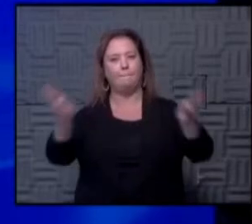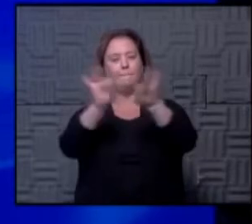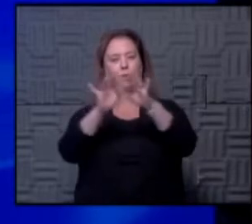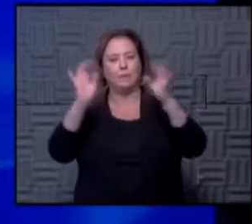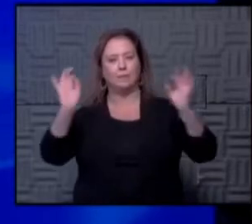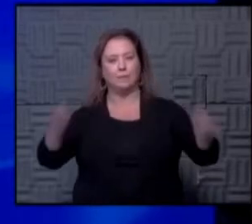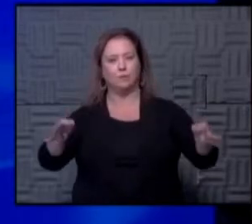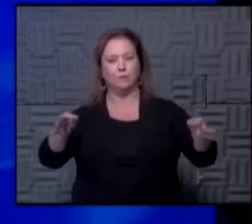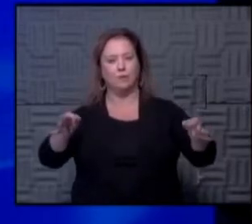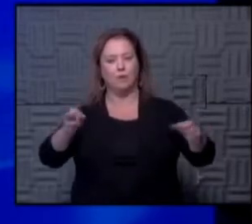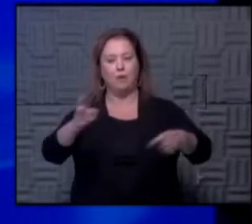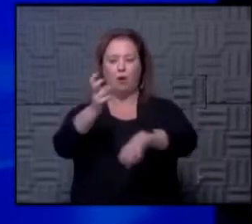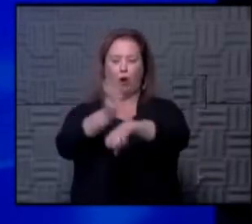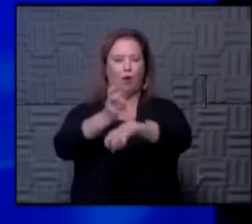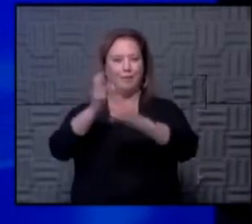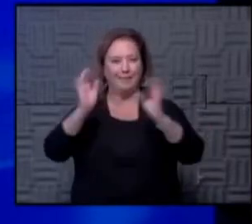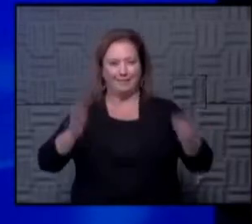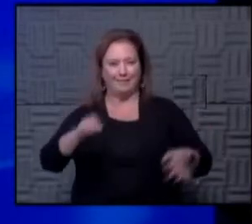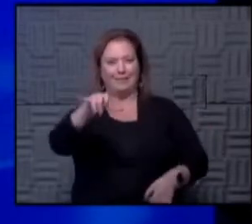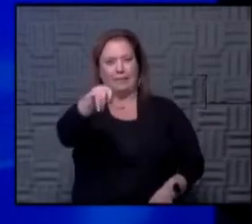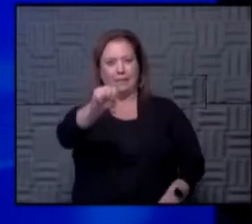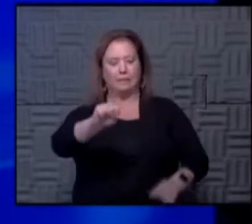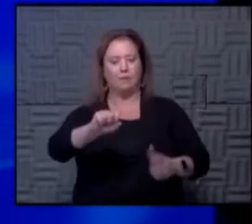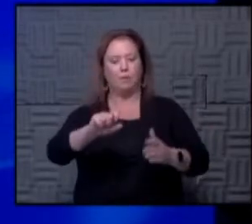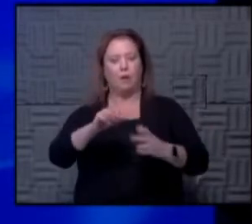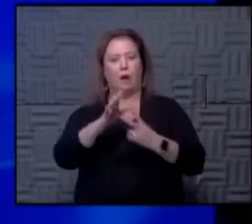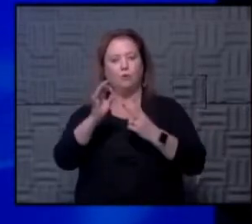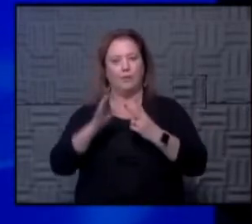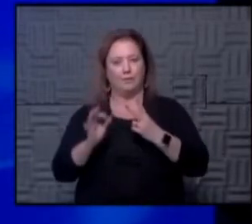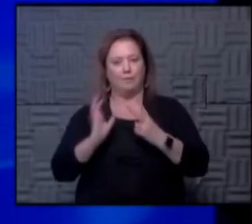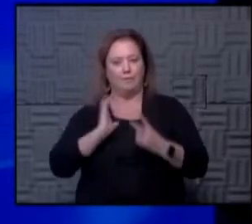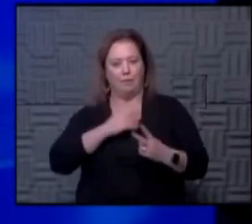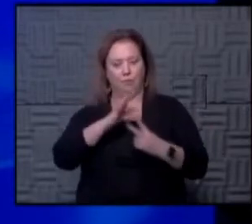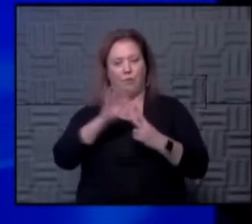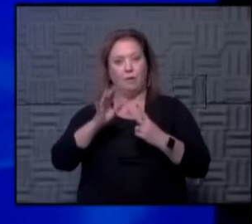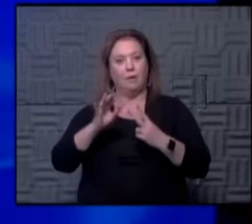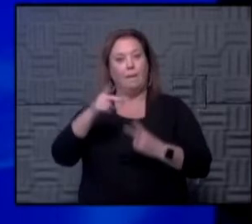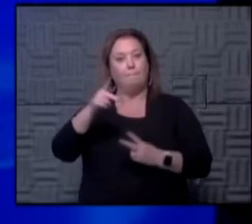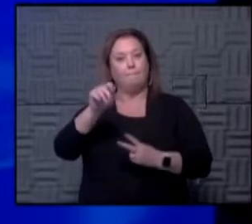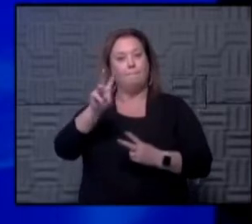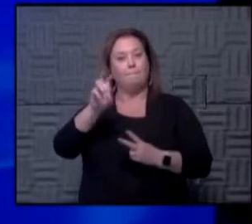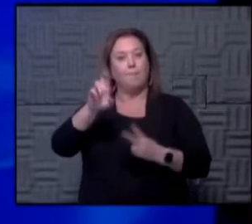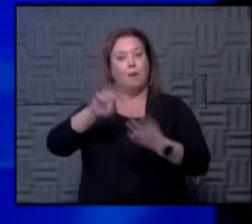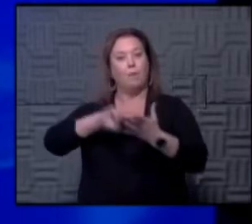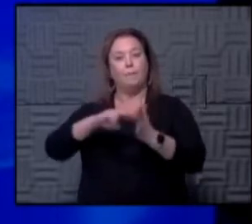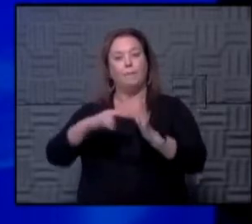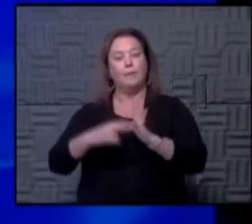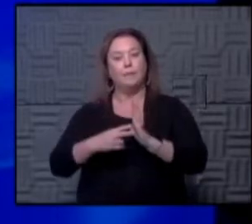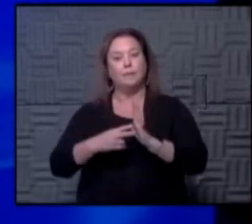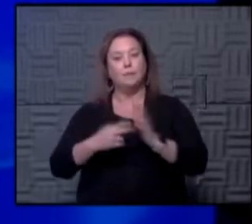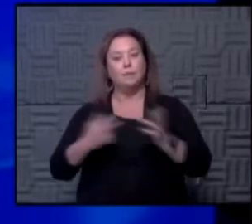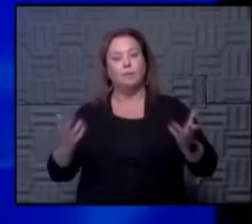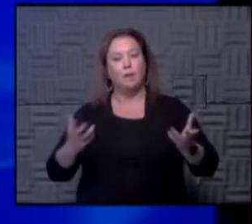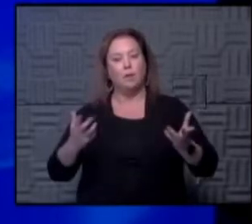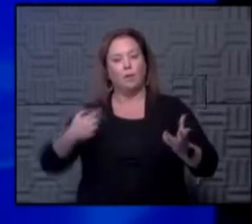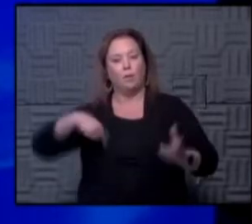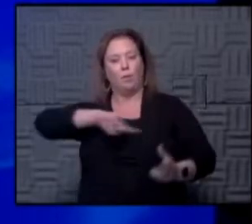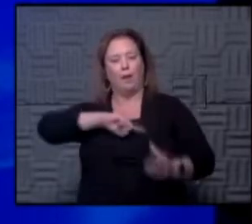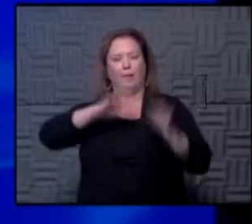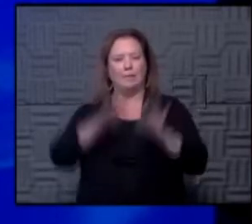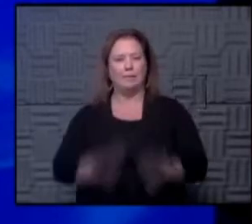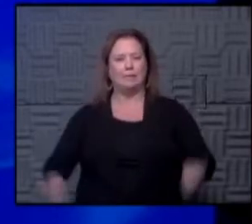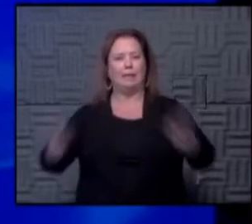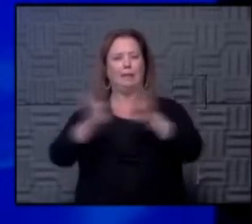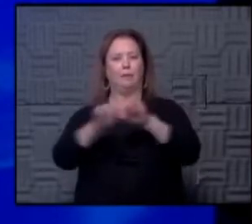right decisions, as hard as they may be, about what we choose to do. And that power means that we have pretty